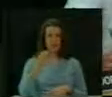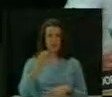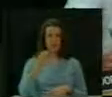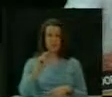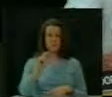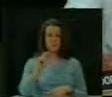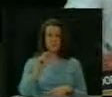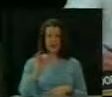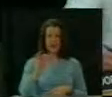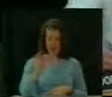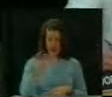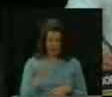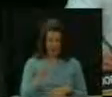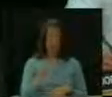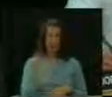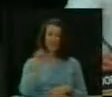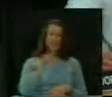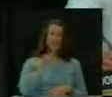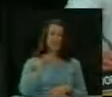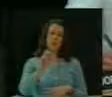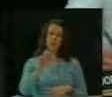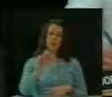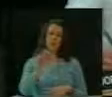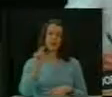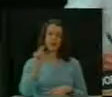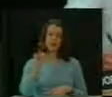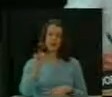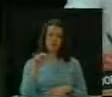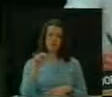Kate, Commissioner Ivan Harmon,